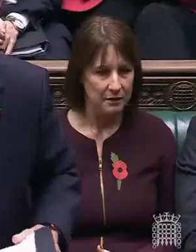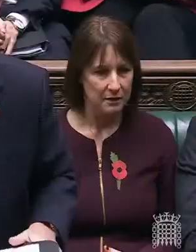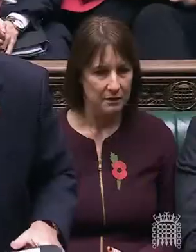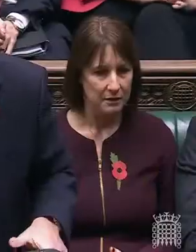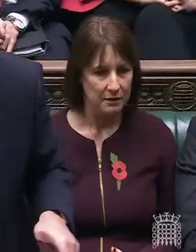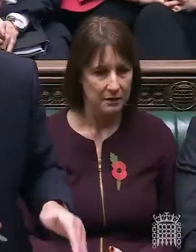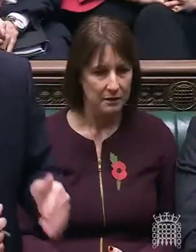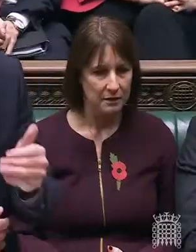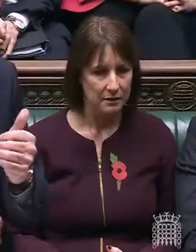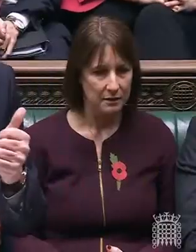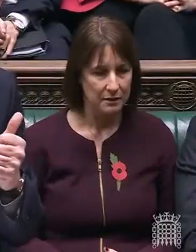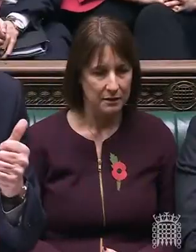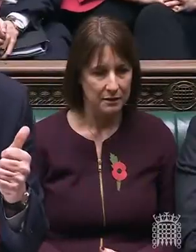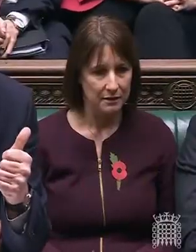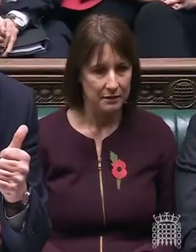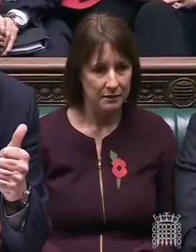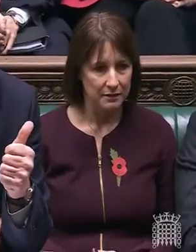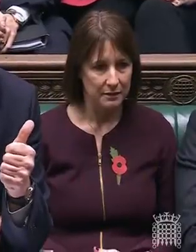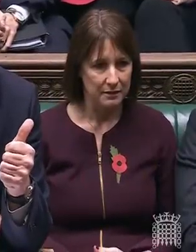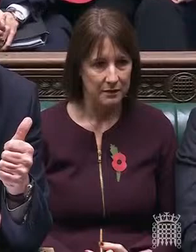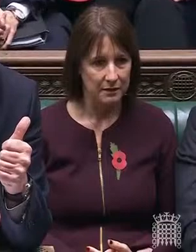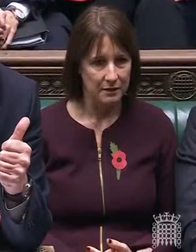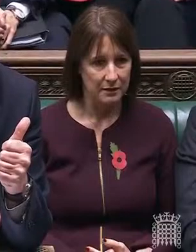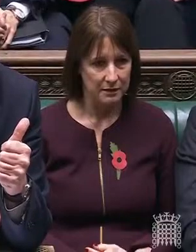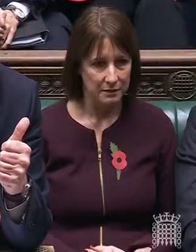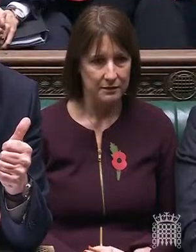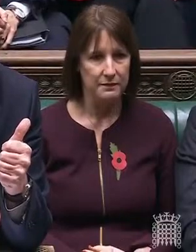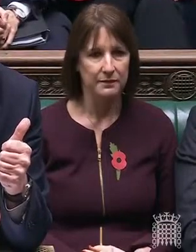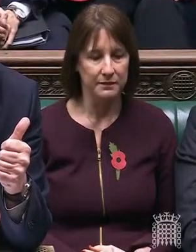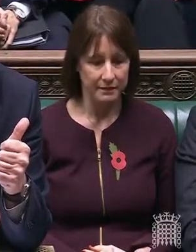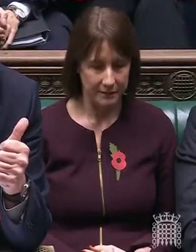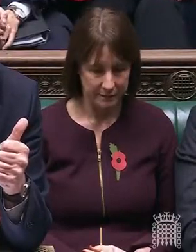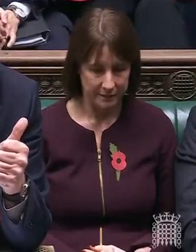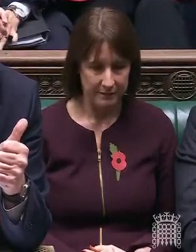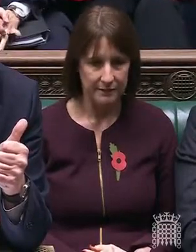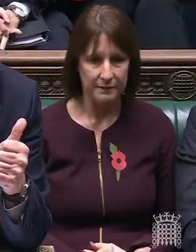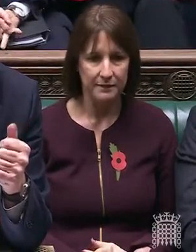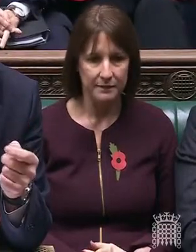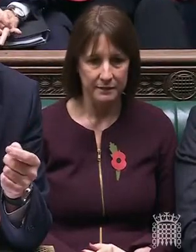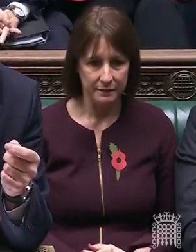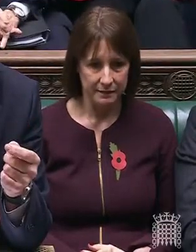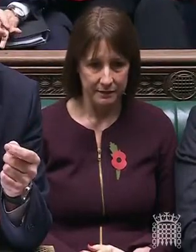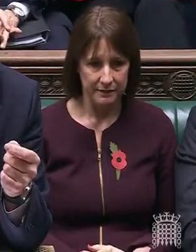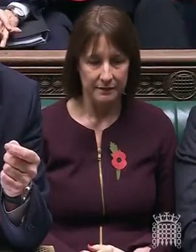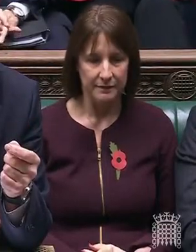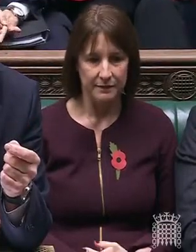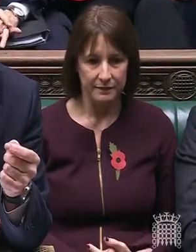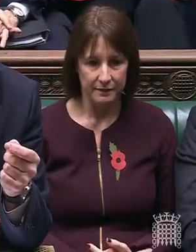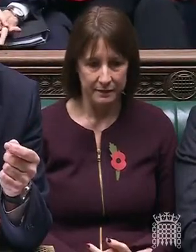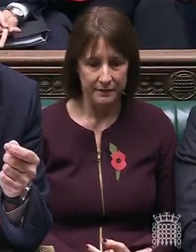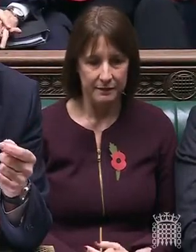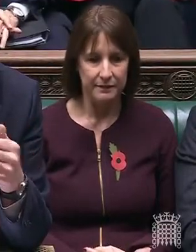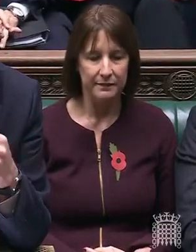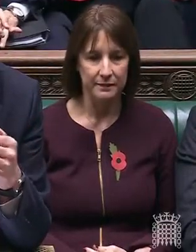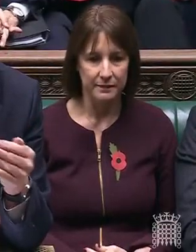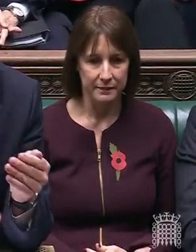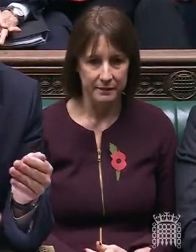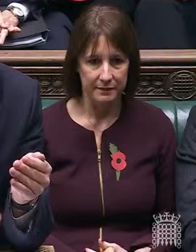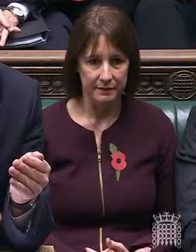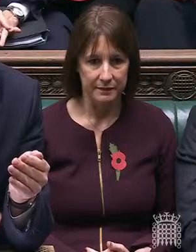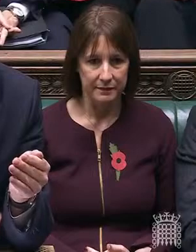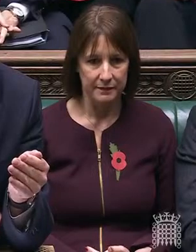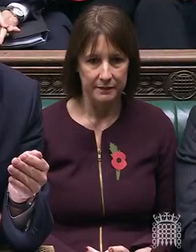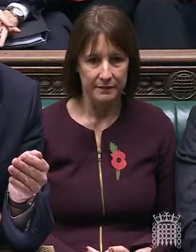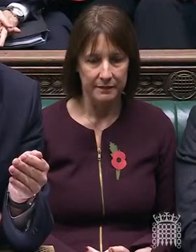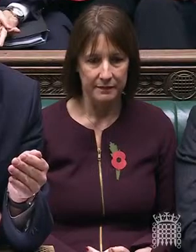passed a budget which was to fix the foundations of this country and to rebuild our country. And